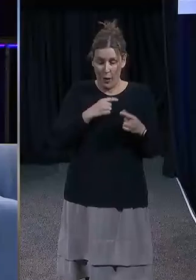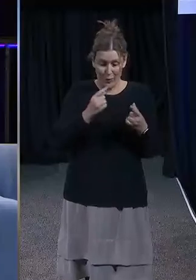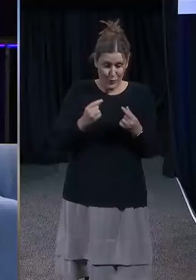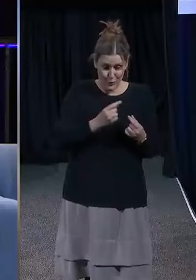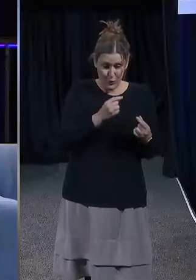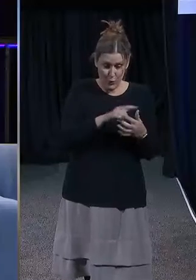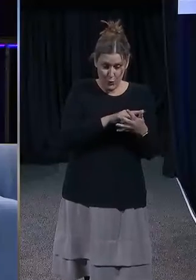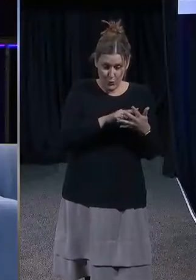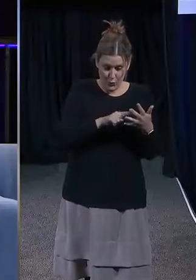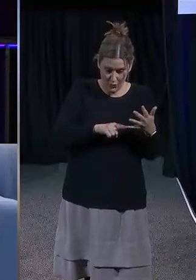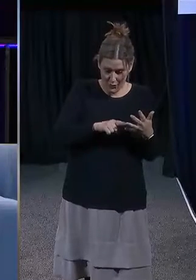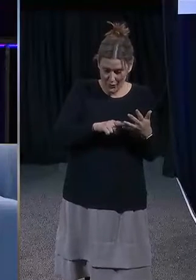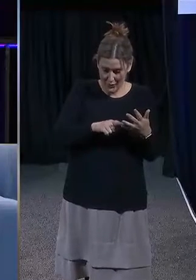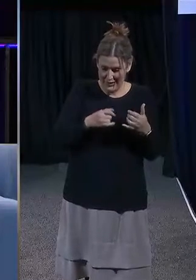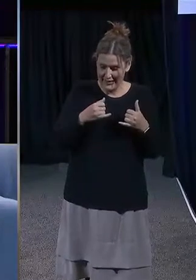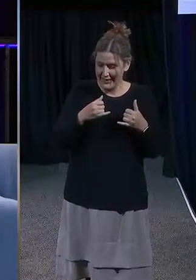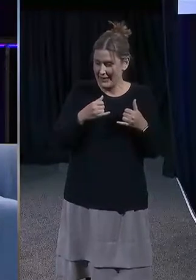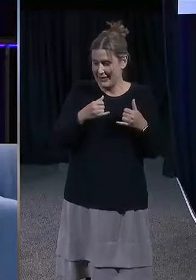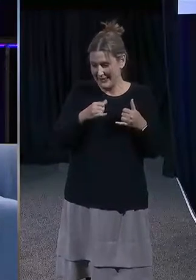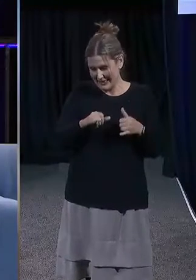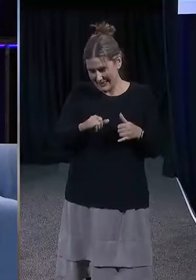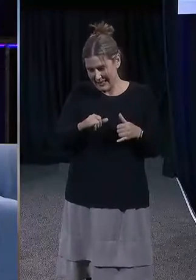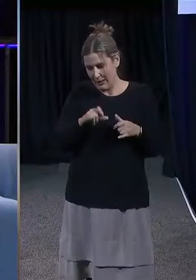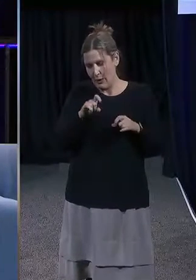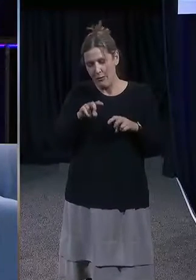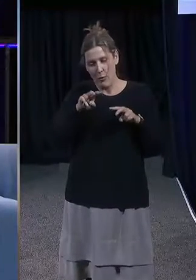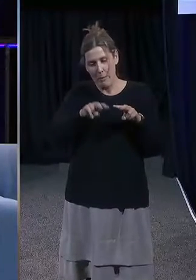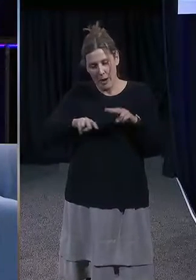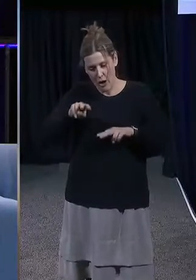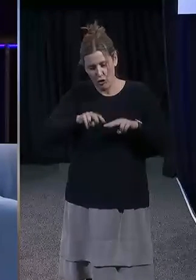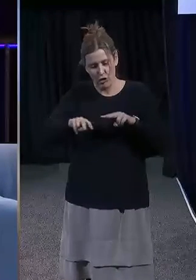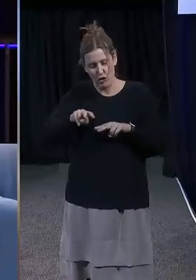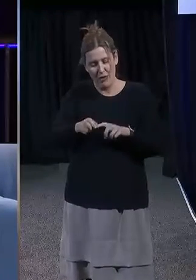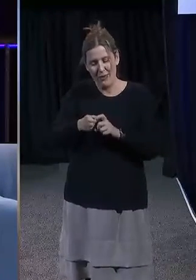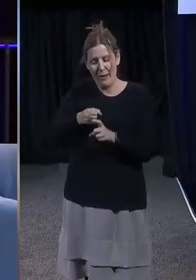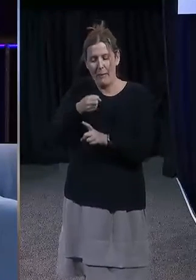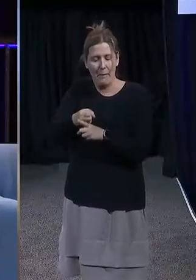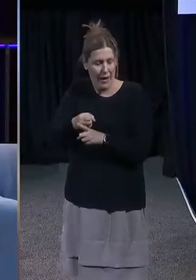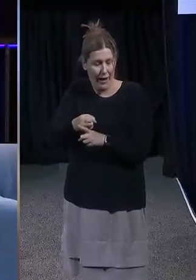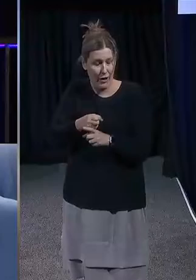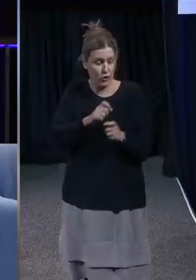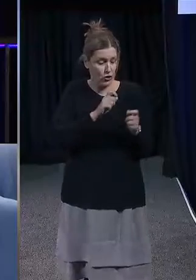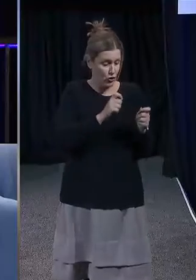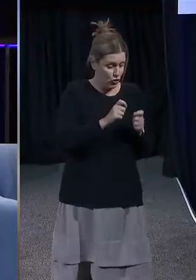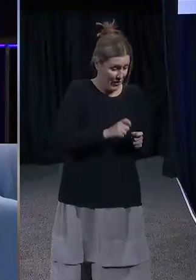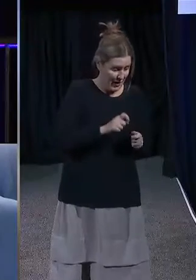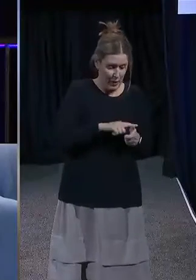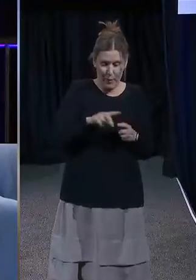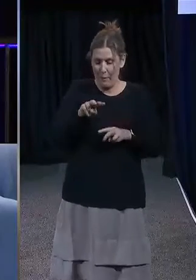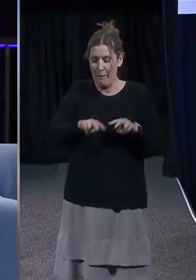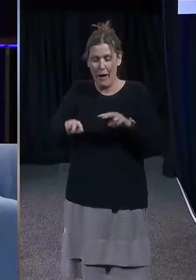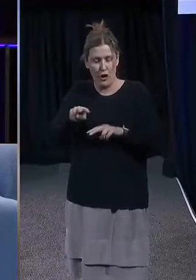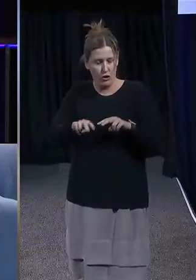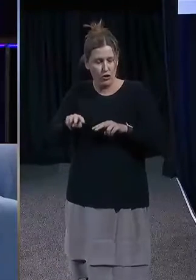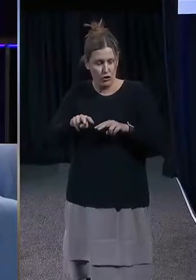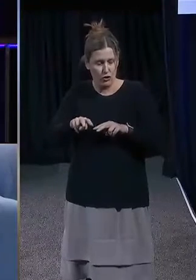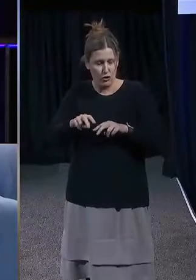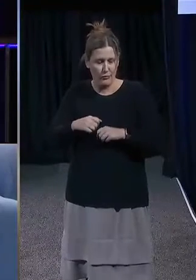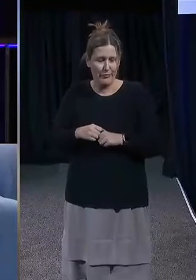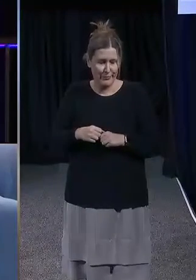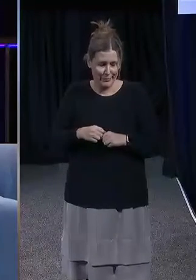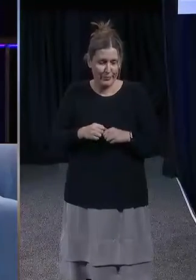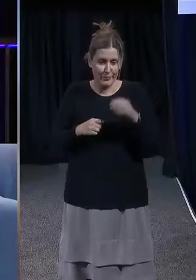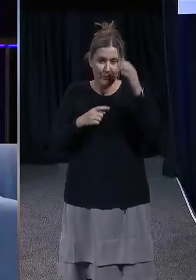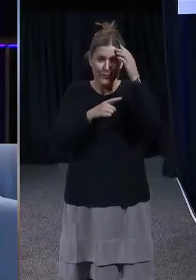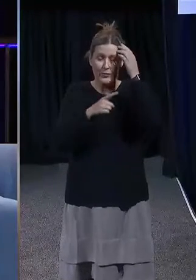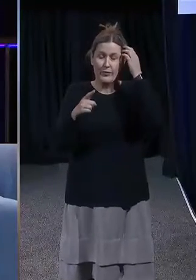things, is the critical importance of monitoring the impact of these changes. And the SCOTUS decision did not say that